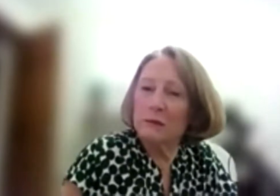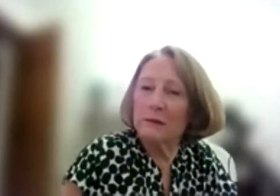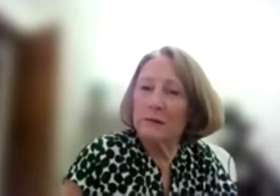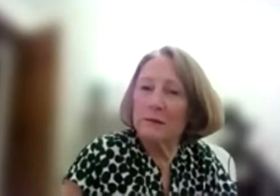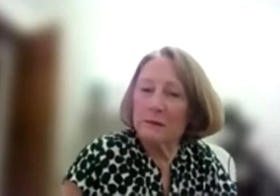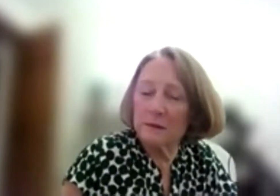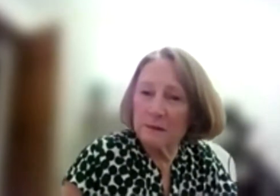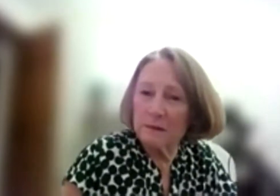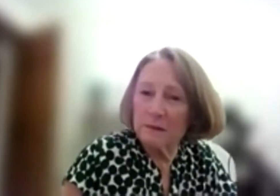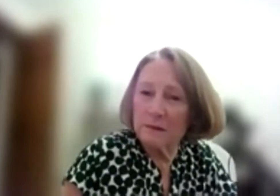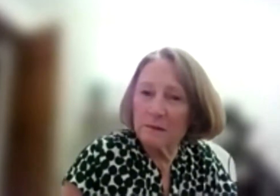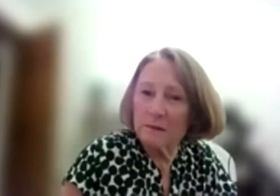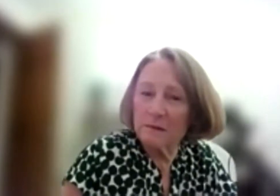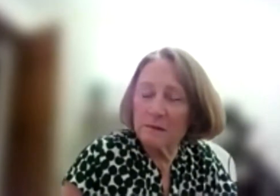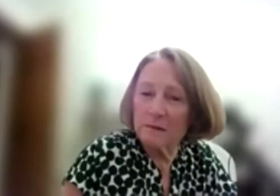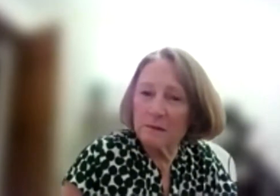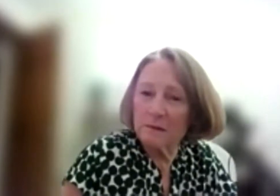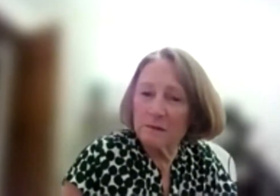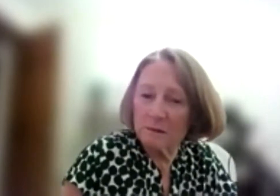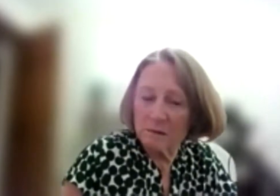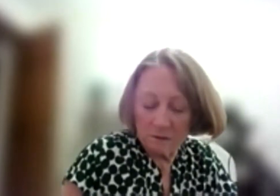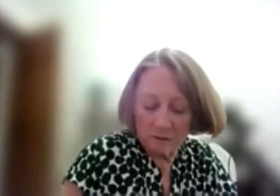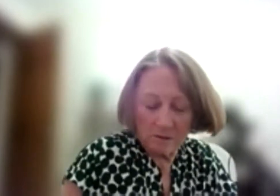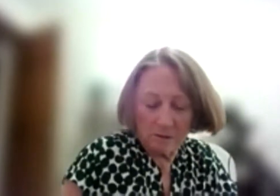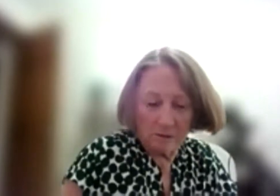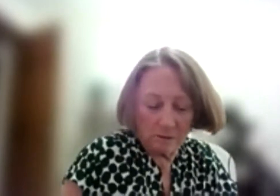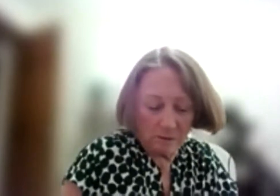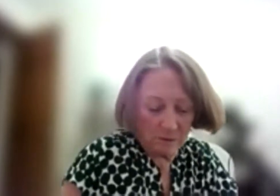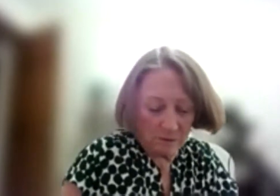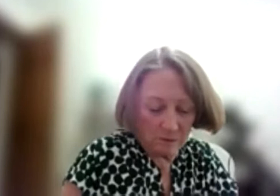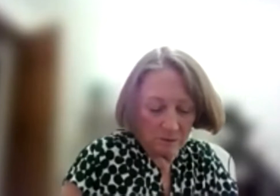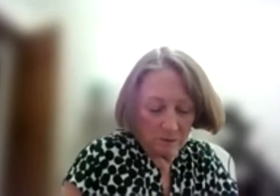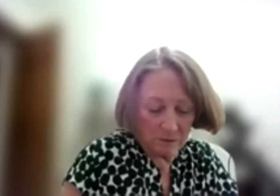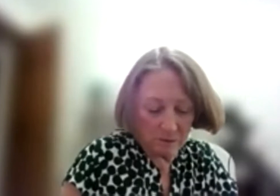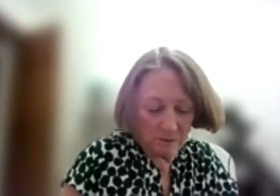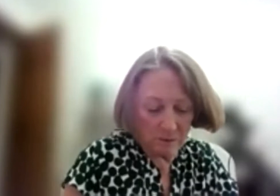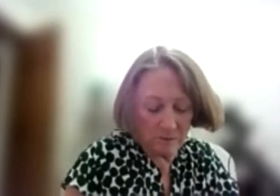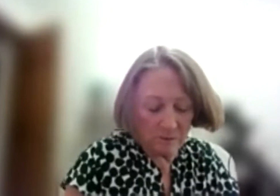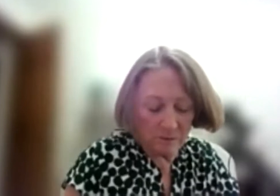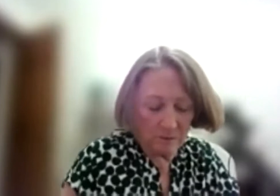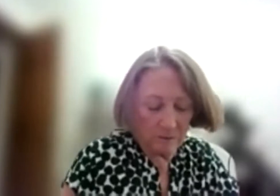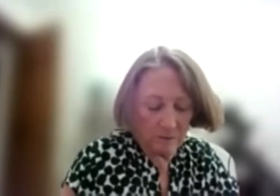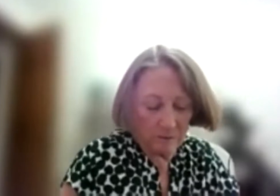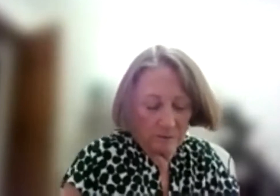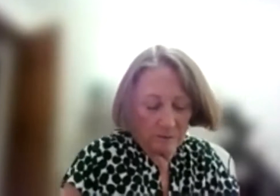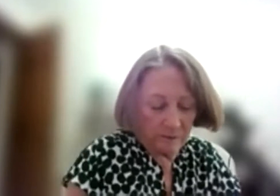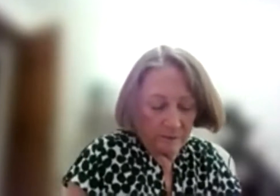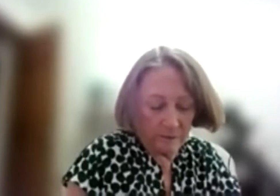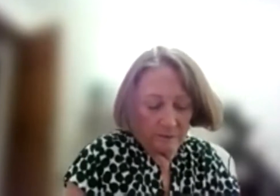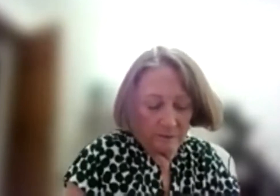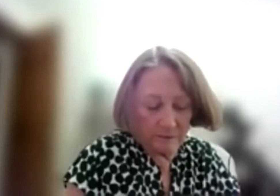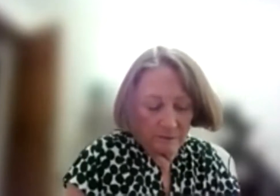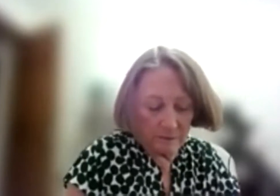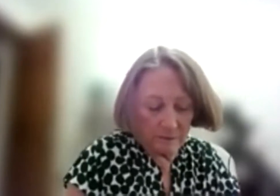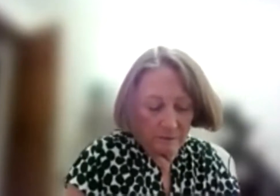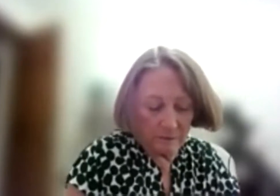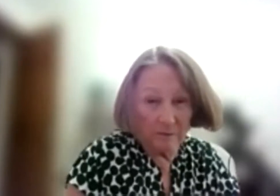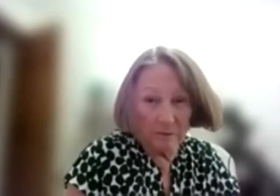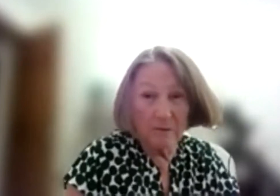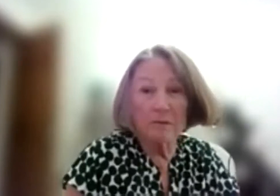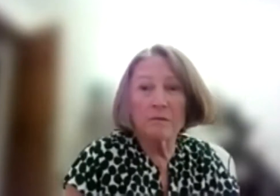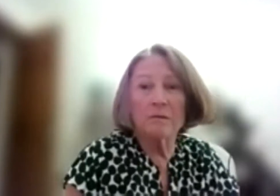I think like using the word safety in whatever polling the county has done doesn't